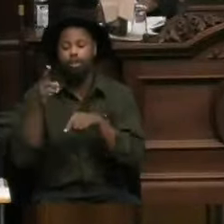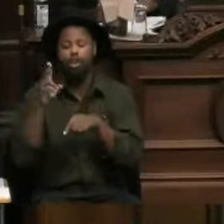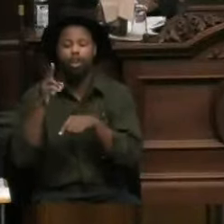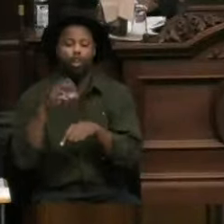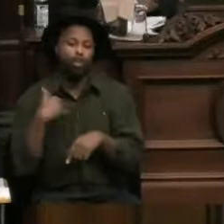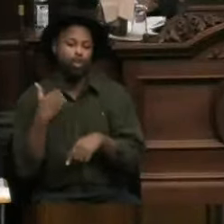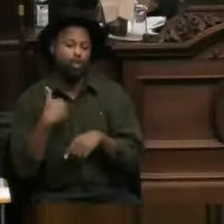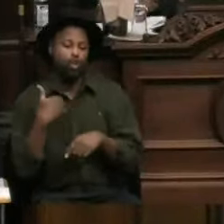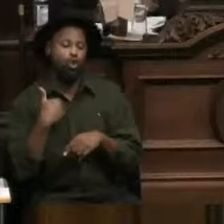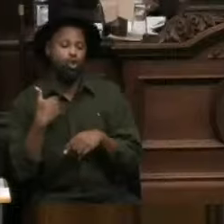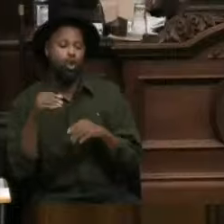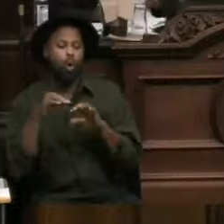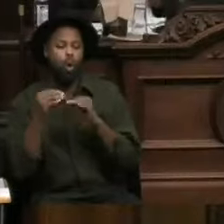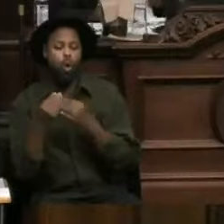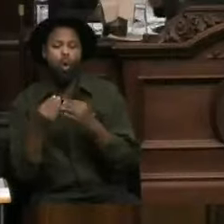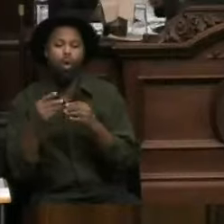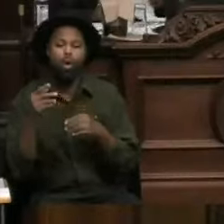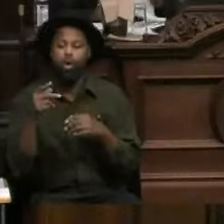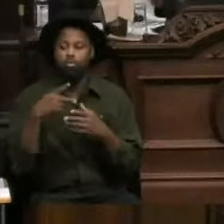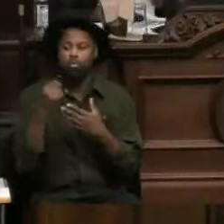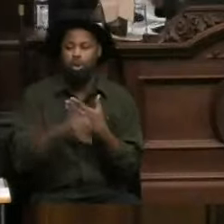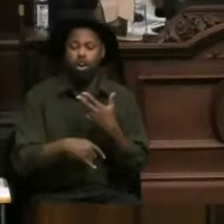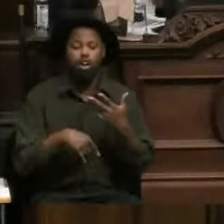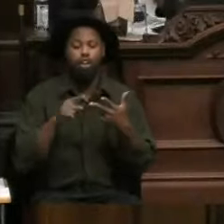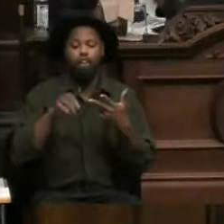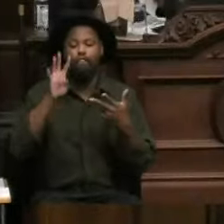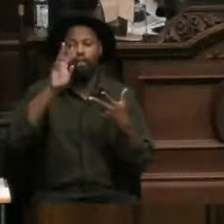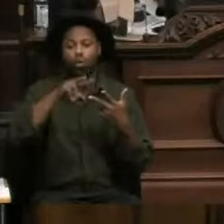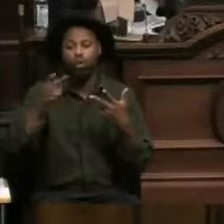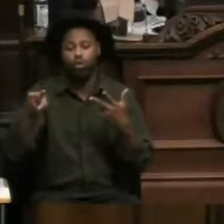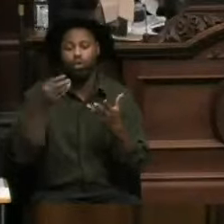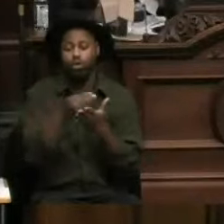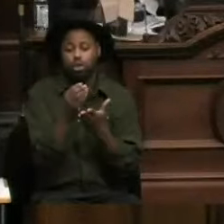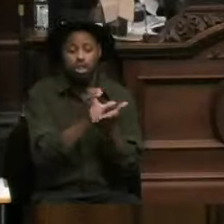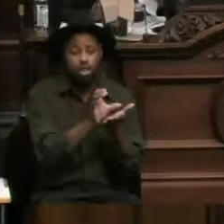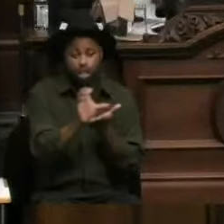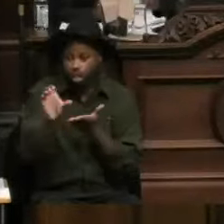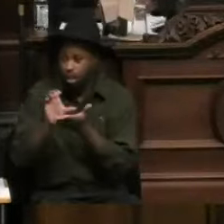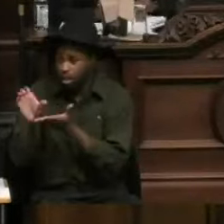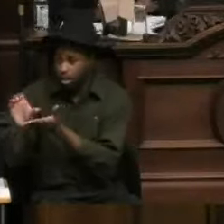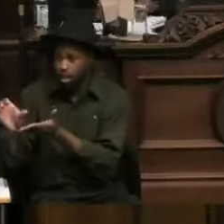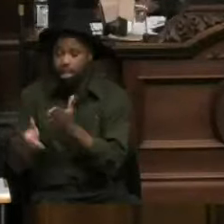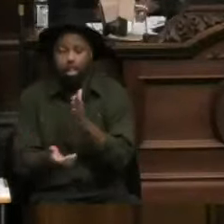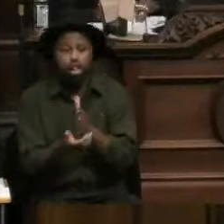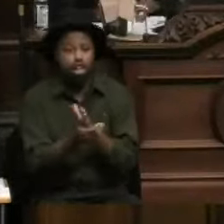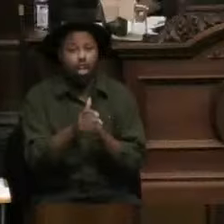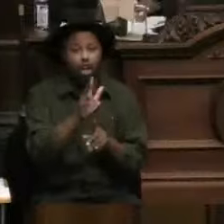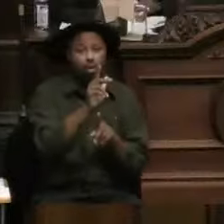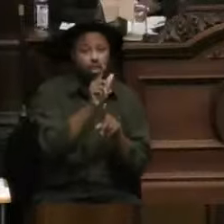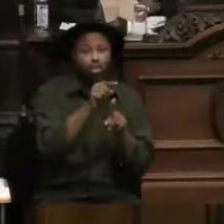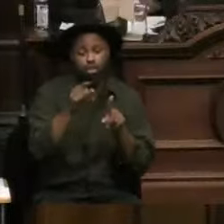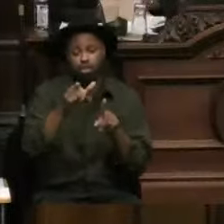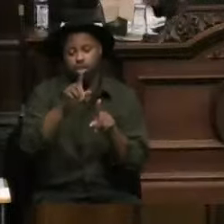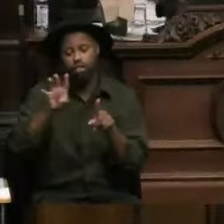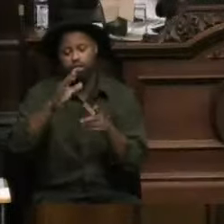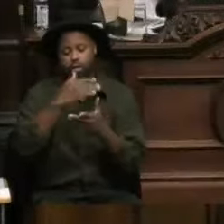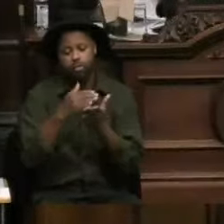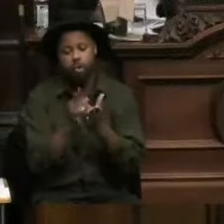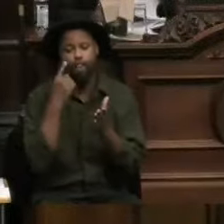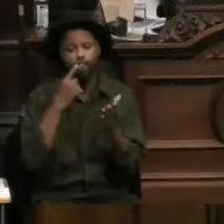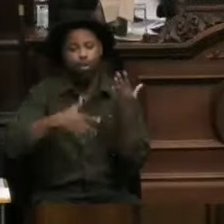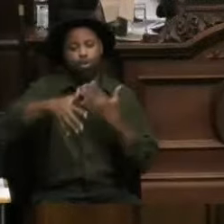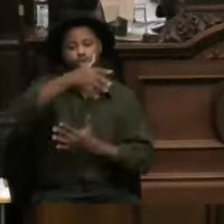project. Introductory number 422, appropriating funds and amending the 2023-24 budget for